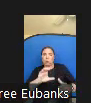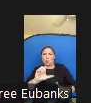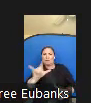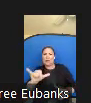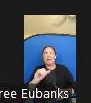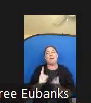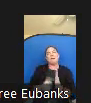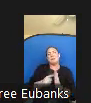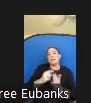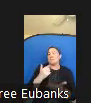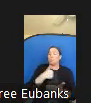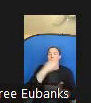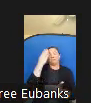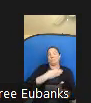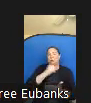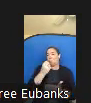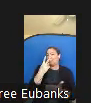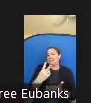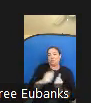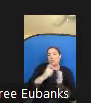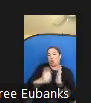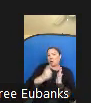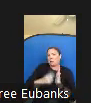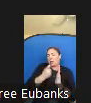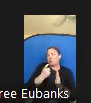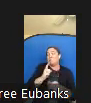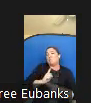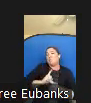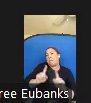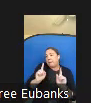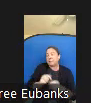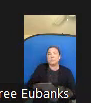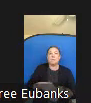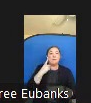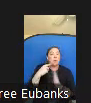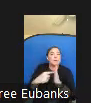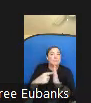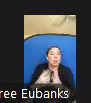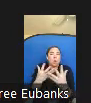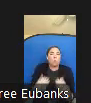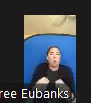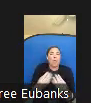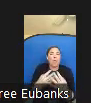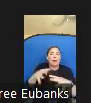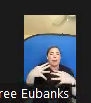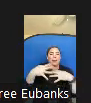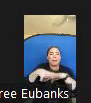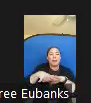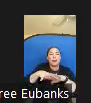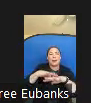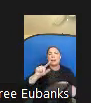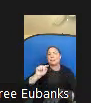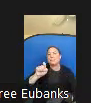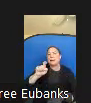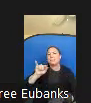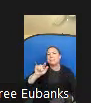because archaeologically we just don't have them, but you can lay out wet textile over the top and also kind of keep them moist